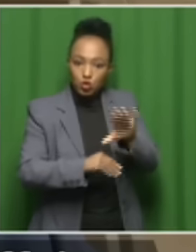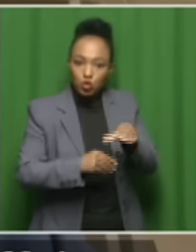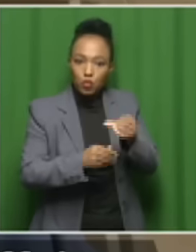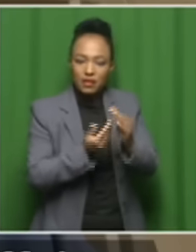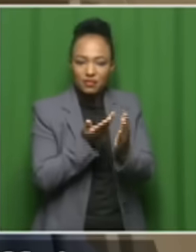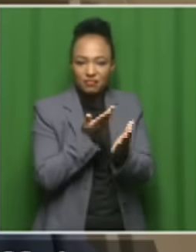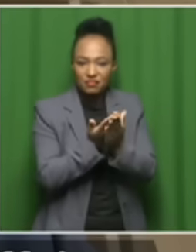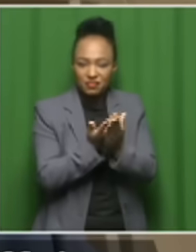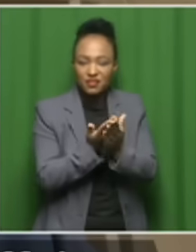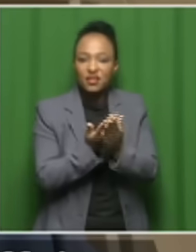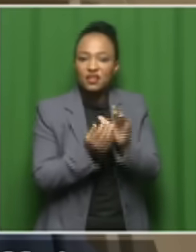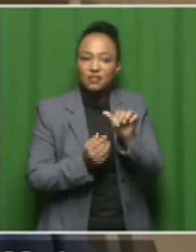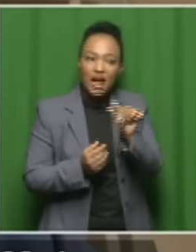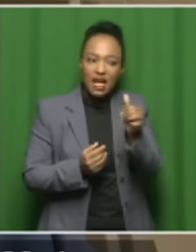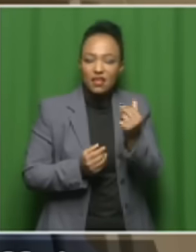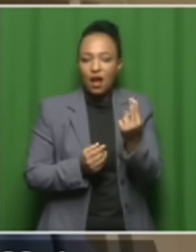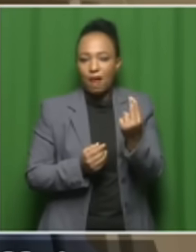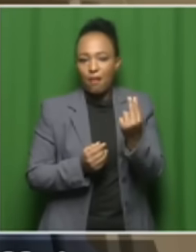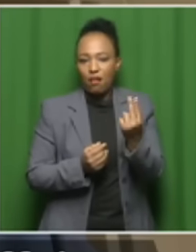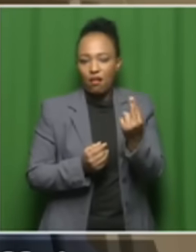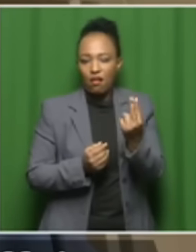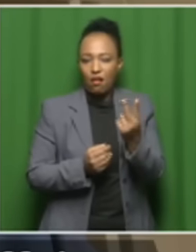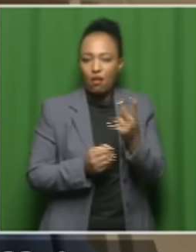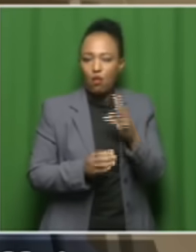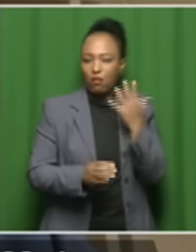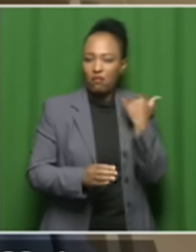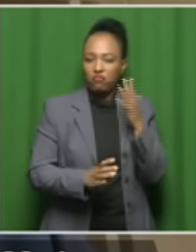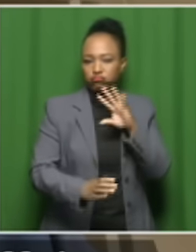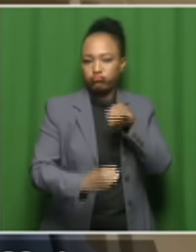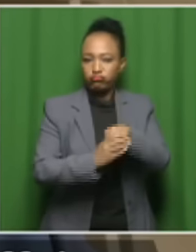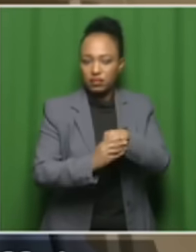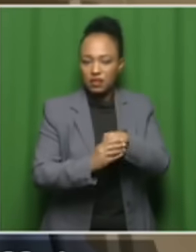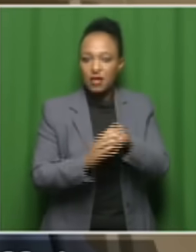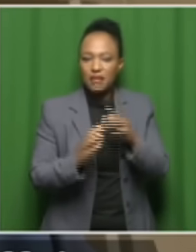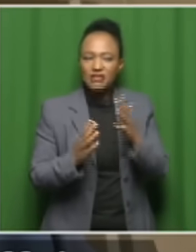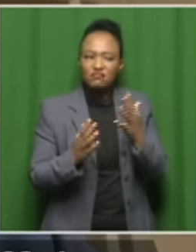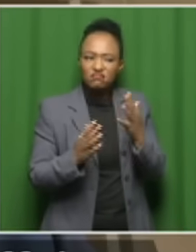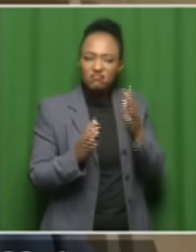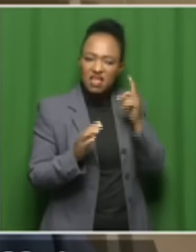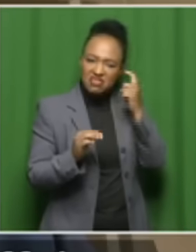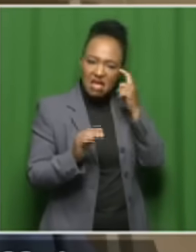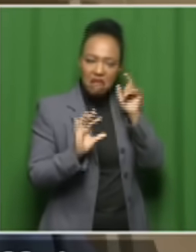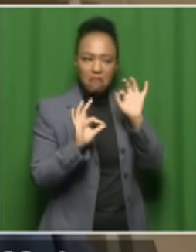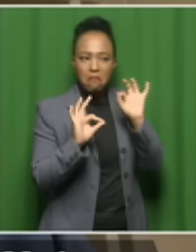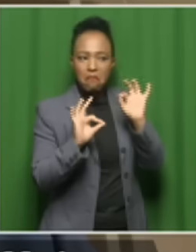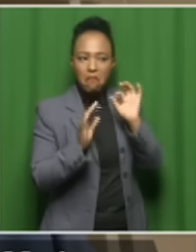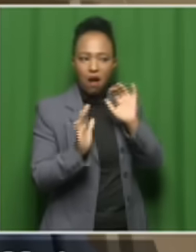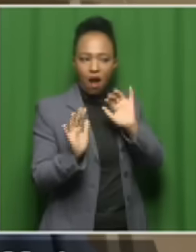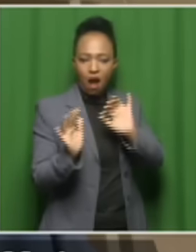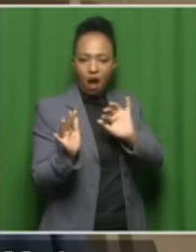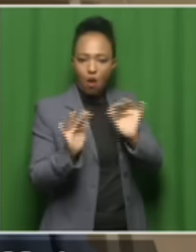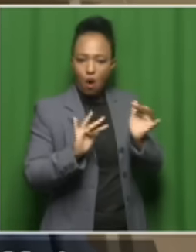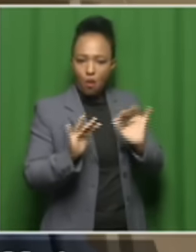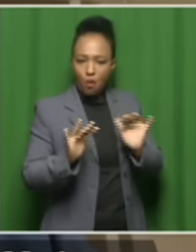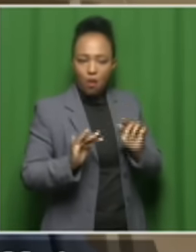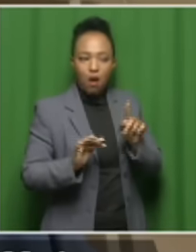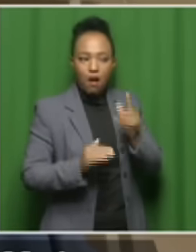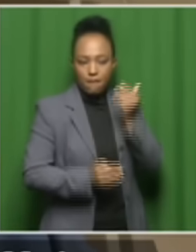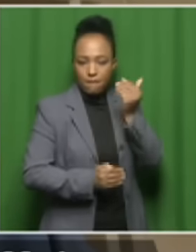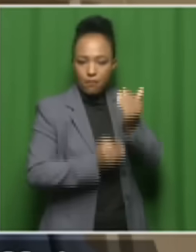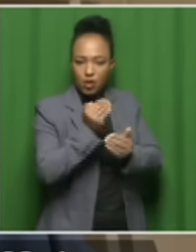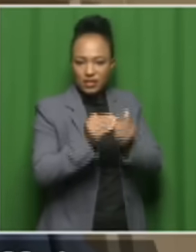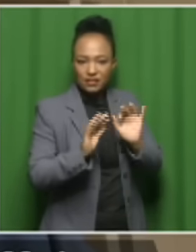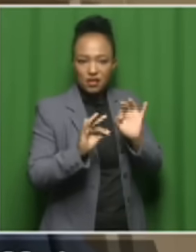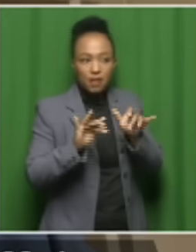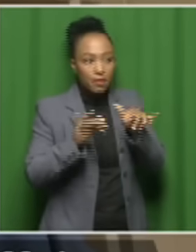couples. So it should not be. It should be well thought through, and it should have the requisite people in the